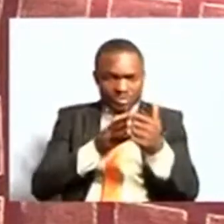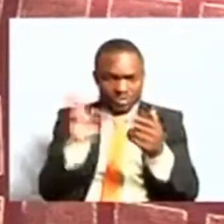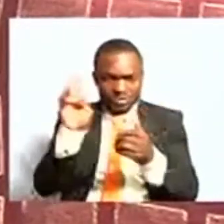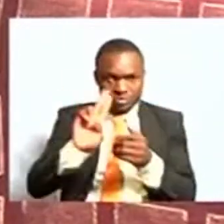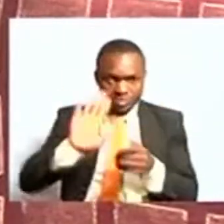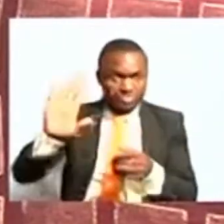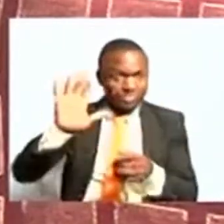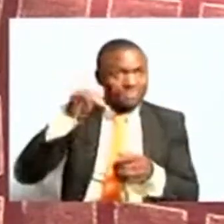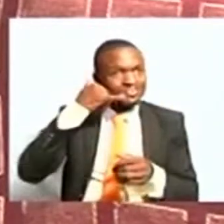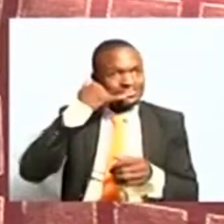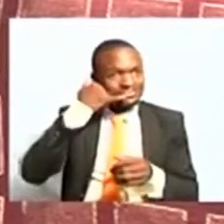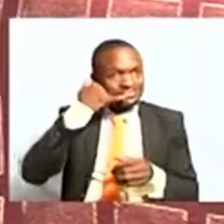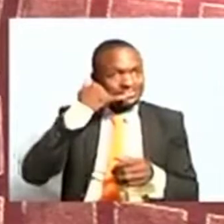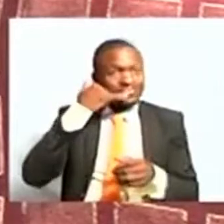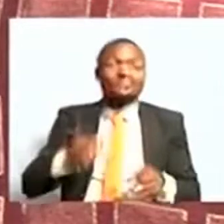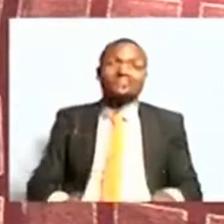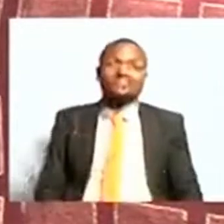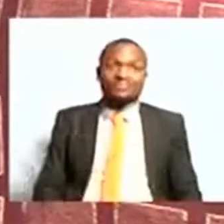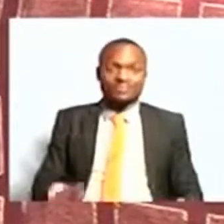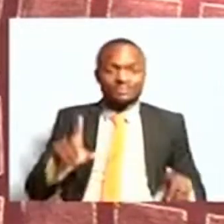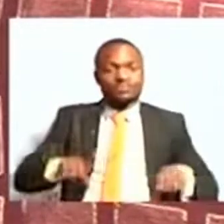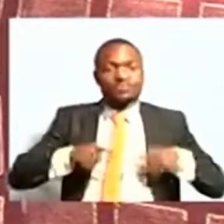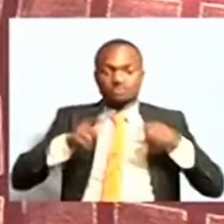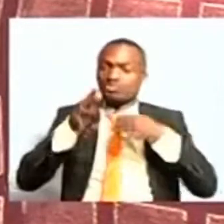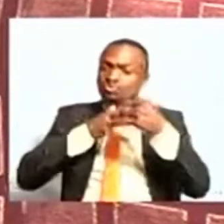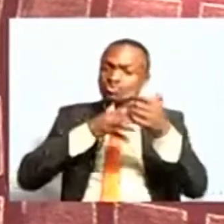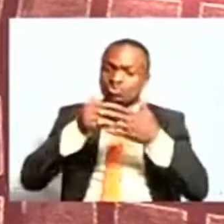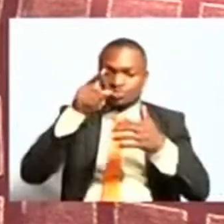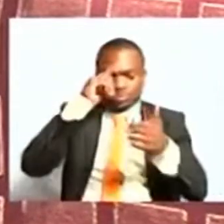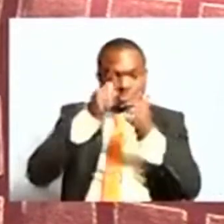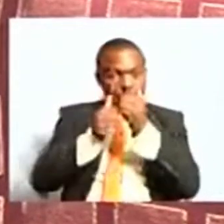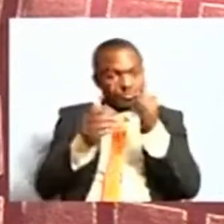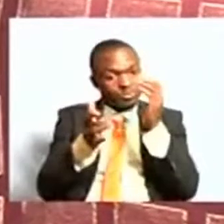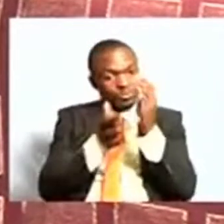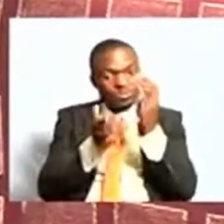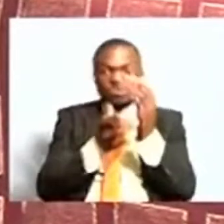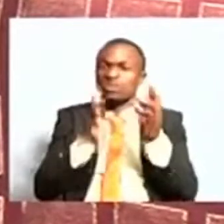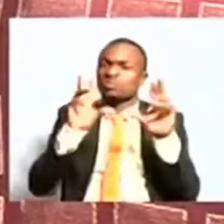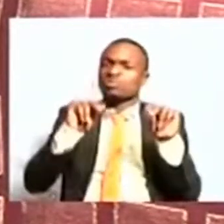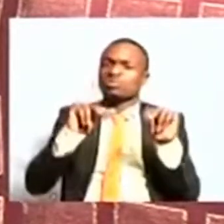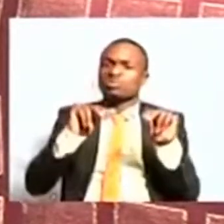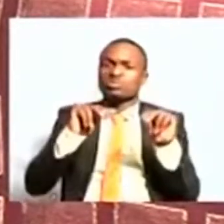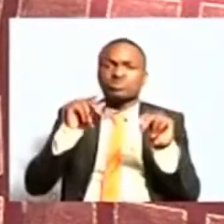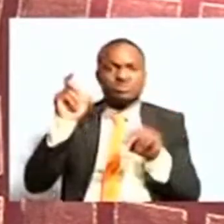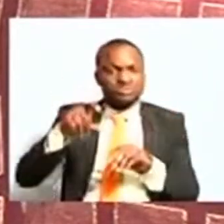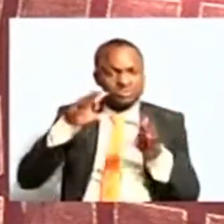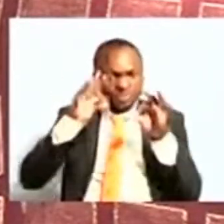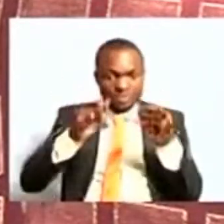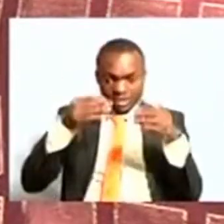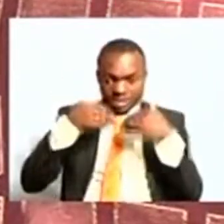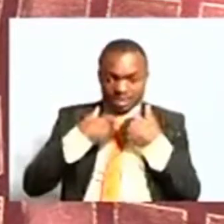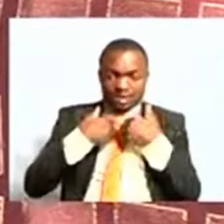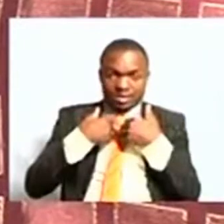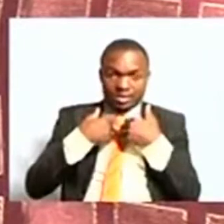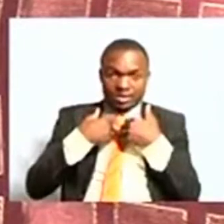phone. So life has been made easy because of technology, so there's no need. As long as I have your contact, as long as I have your